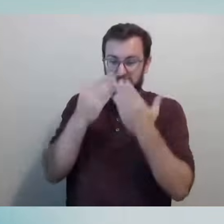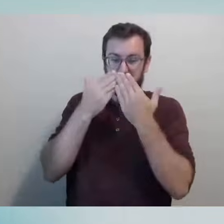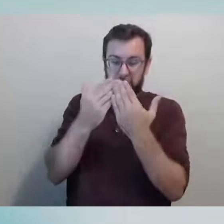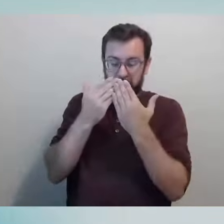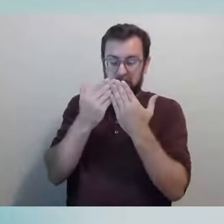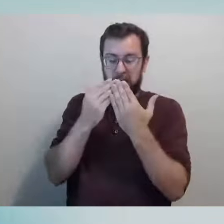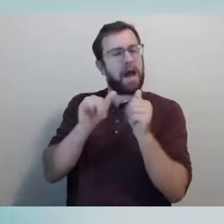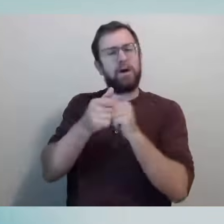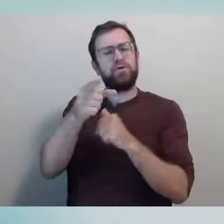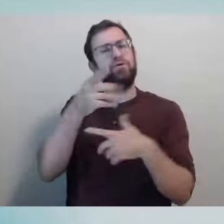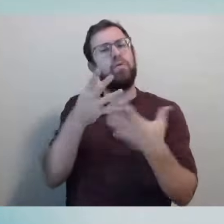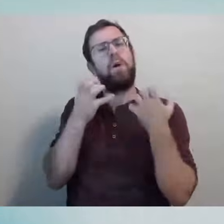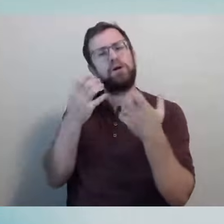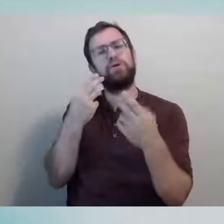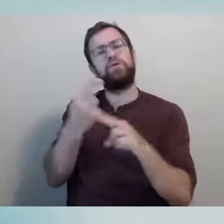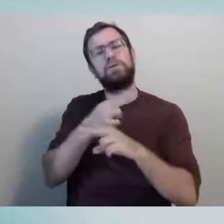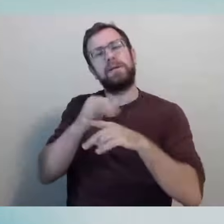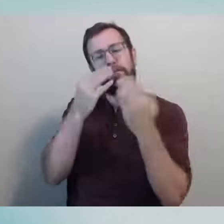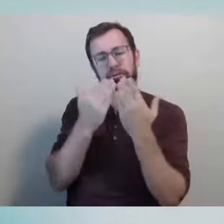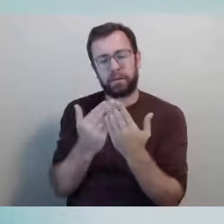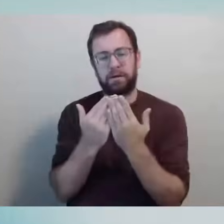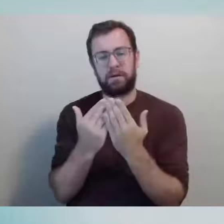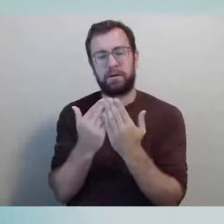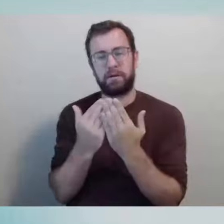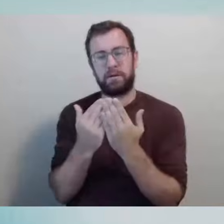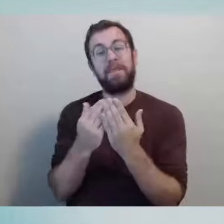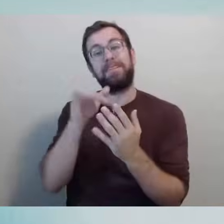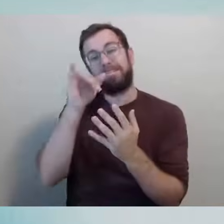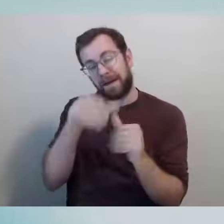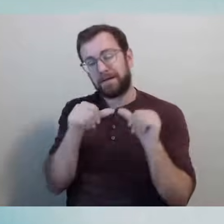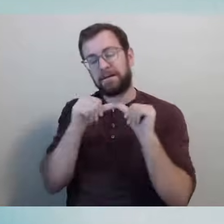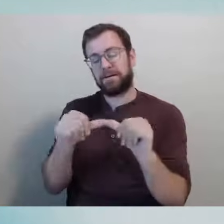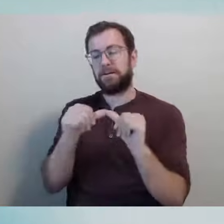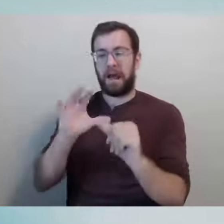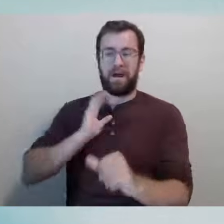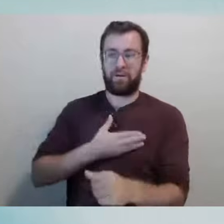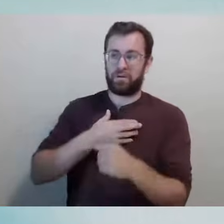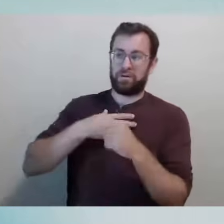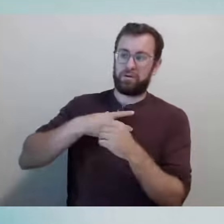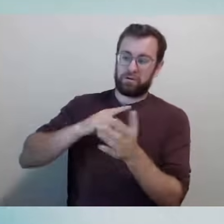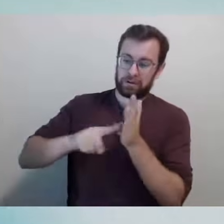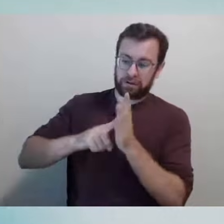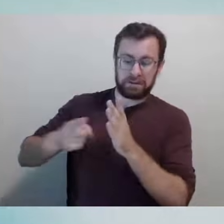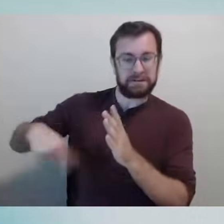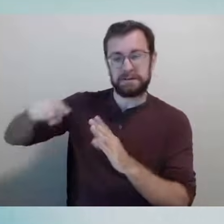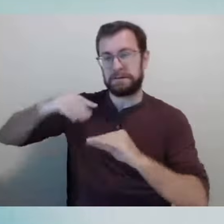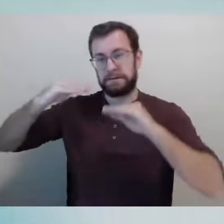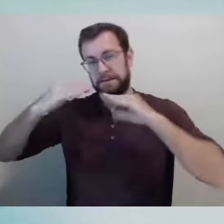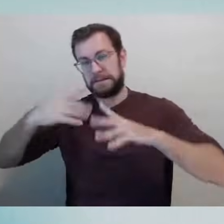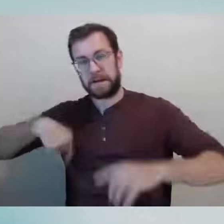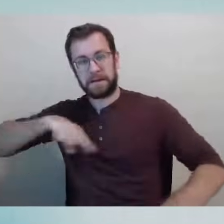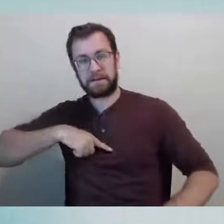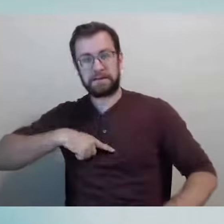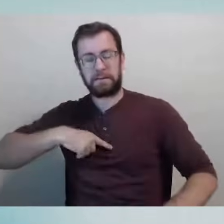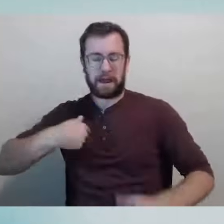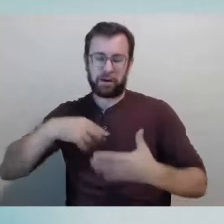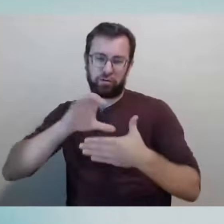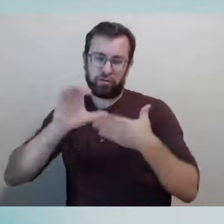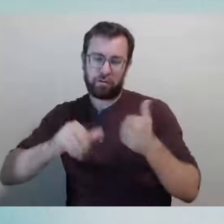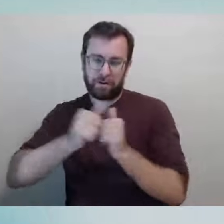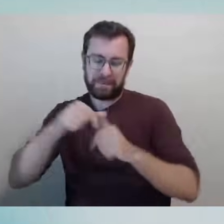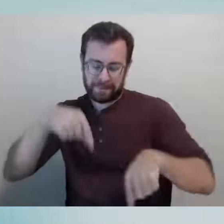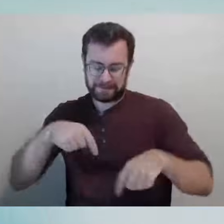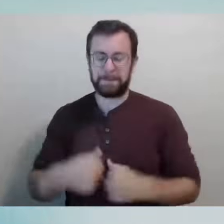it? And with that, Ibn al-Qayyim continues, and our scholars teach us, and this is what I conclude with. Dua